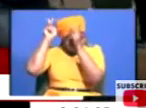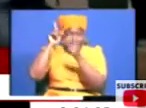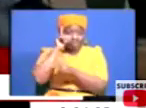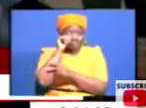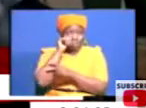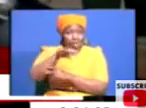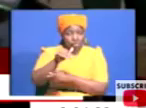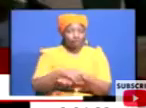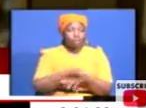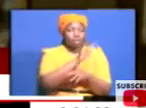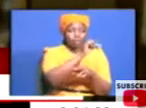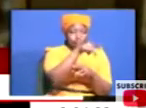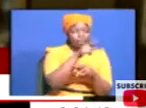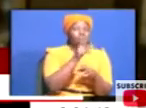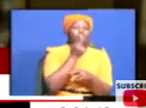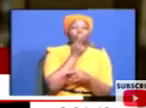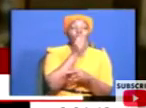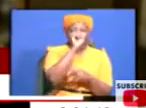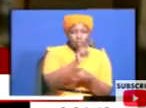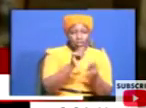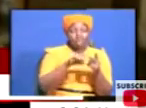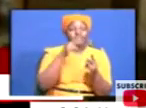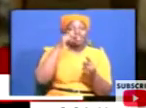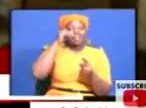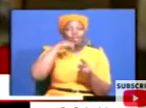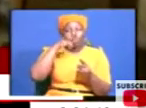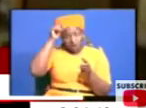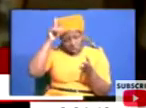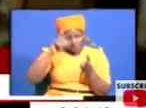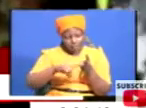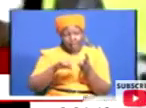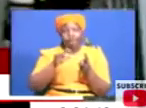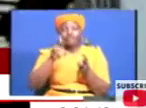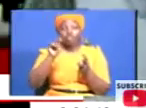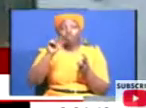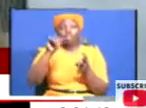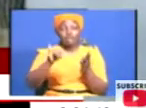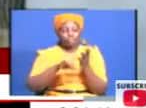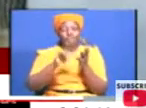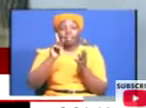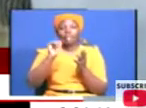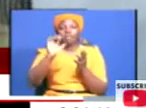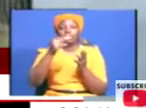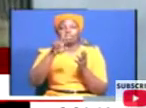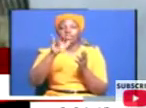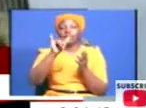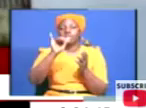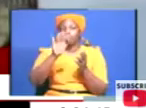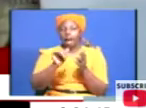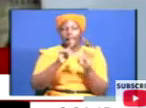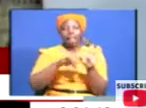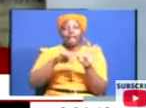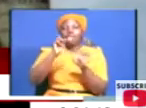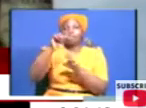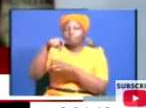National Assembly in Pokot South, Kitui Rural, Rongai and Kachiliba constituencies, and member of County Assembly in